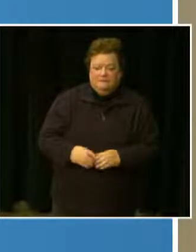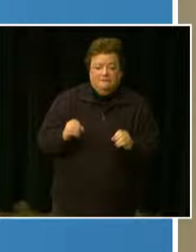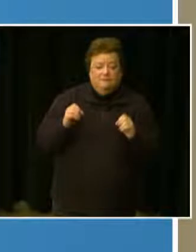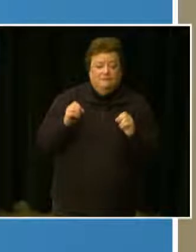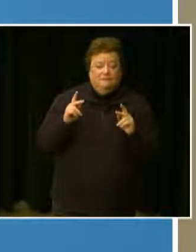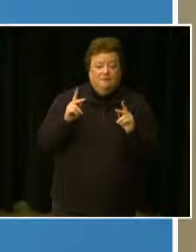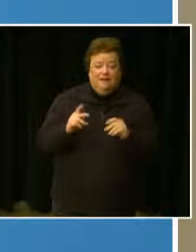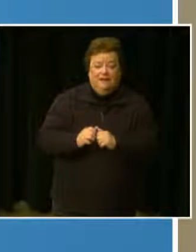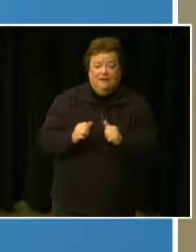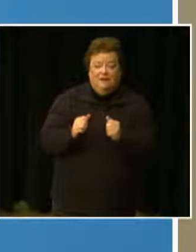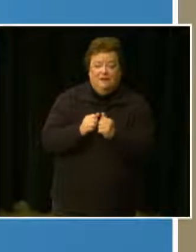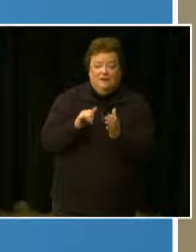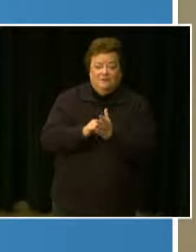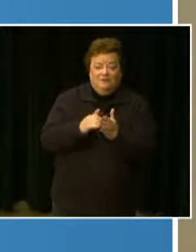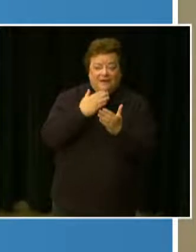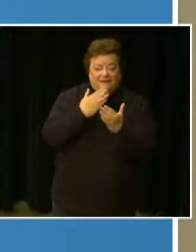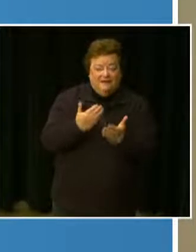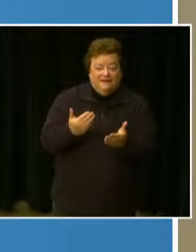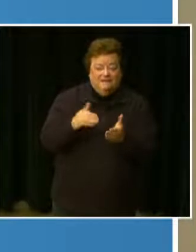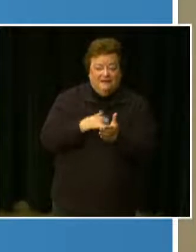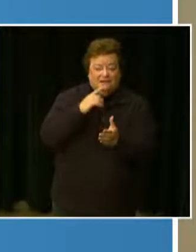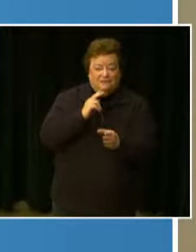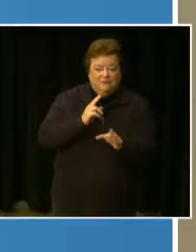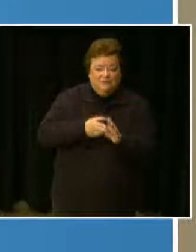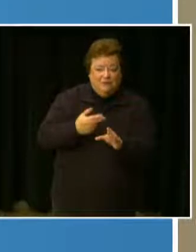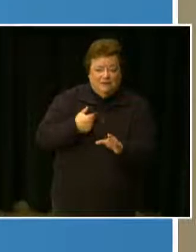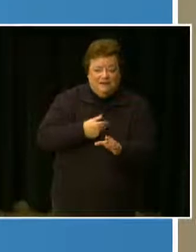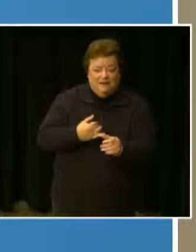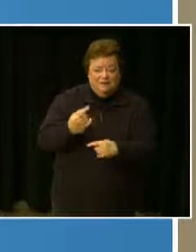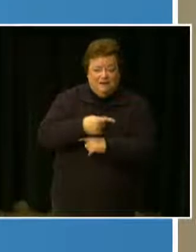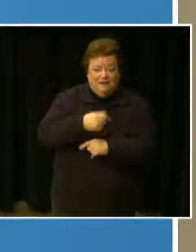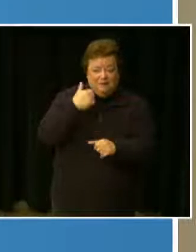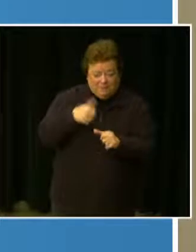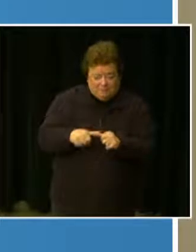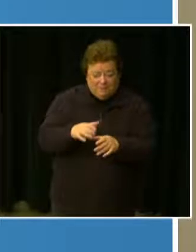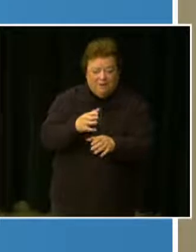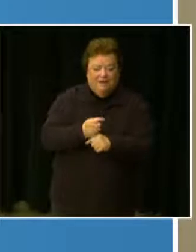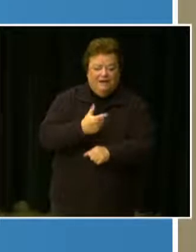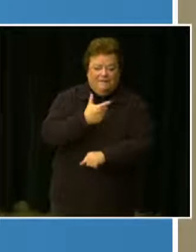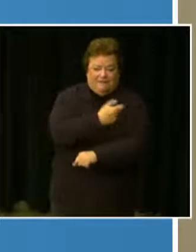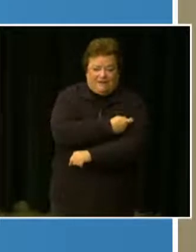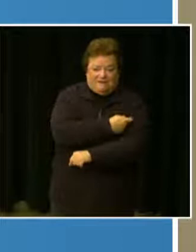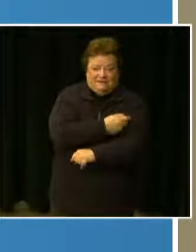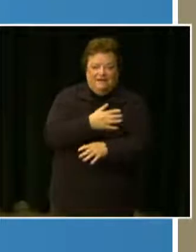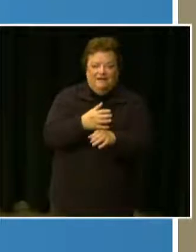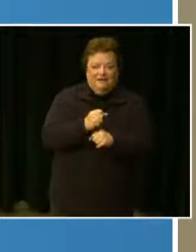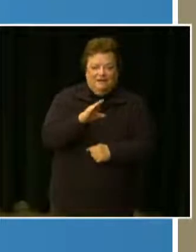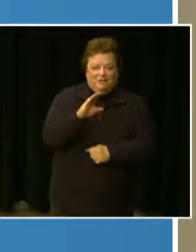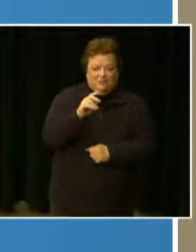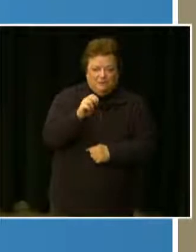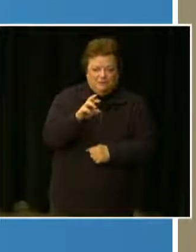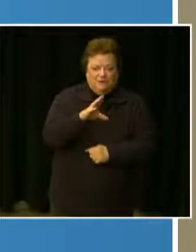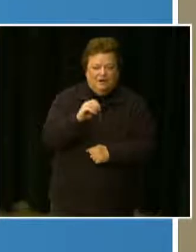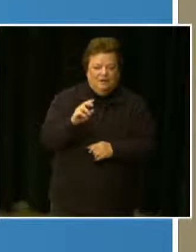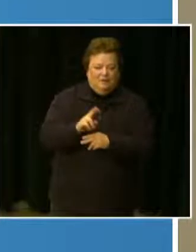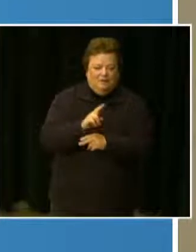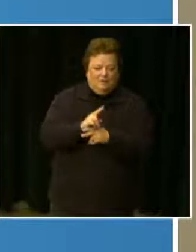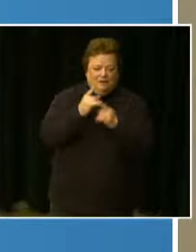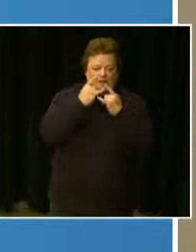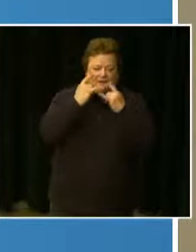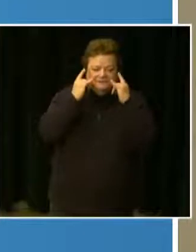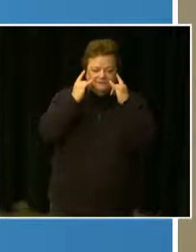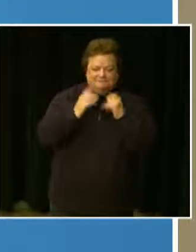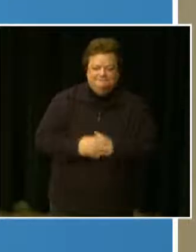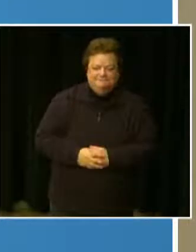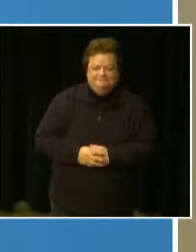Okay. With that, thanks again for joining us today, and remember to get vaccinated and get your booster and wear a mask.